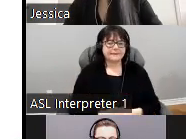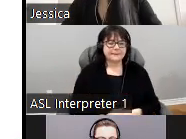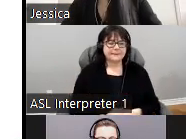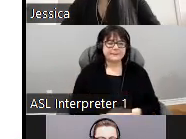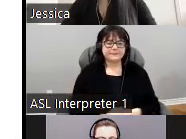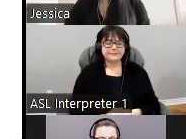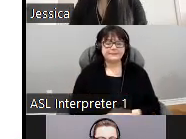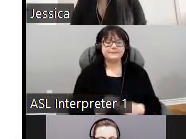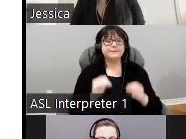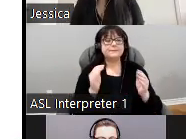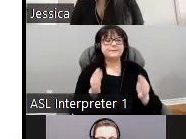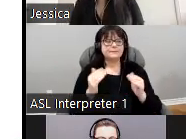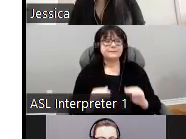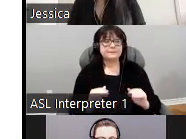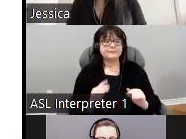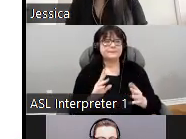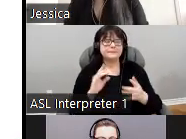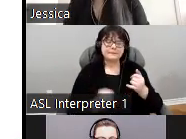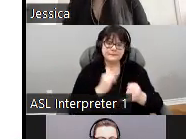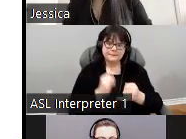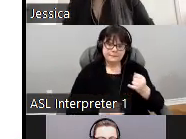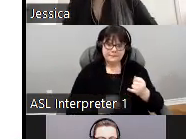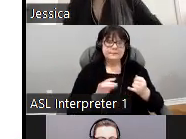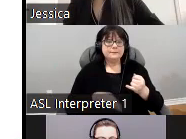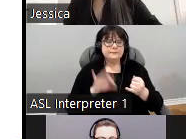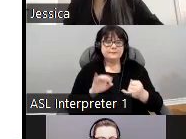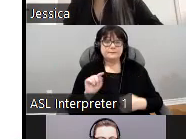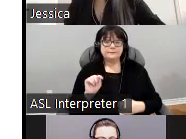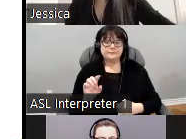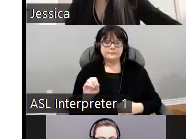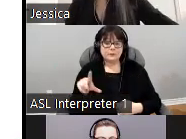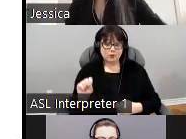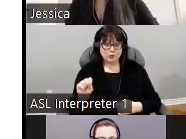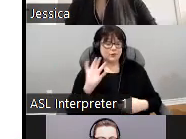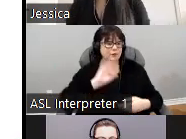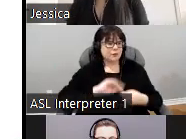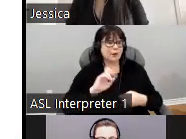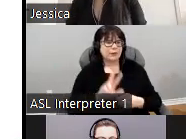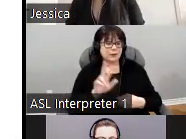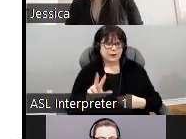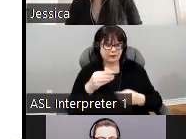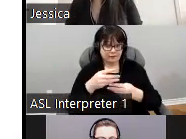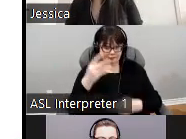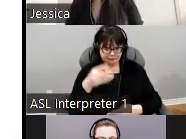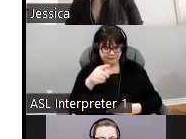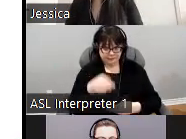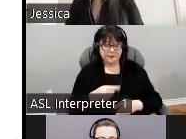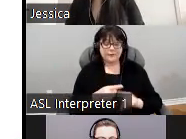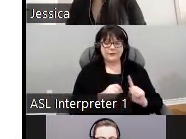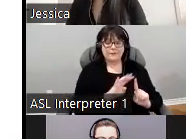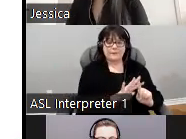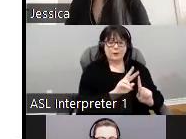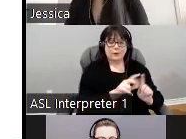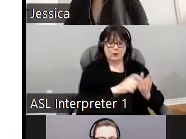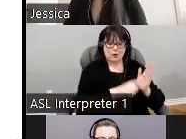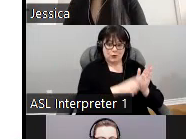So in the end, we found 33 tools that were identified within these 42 articles, although only 6 were